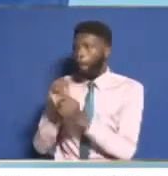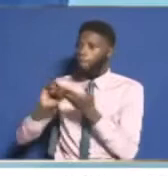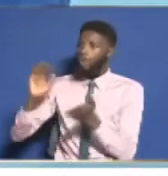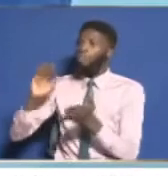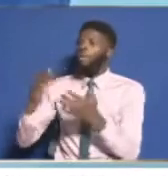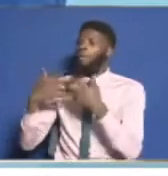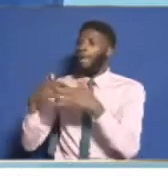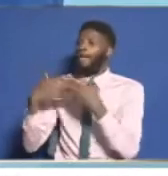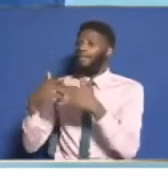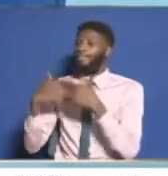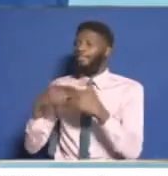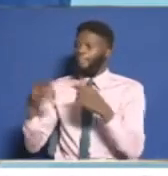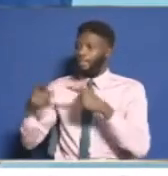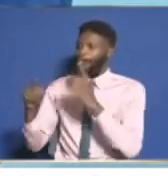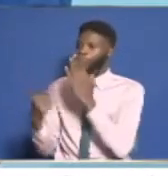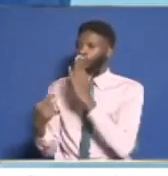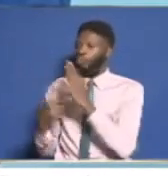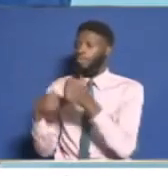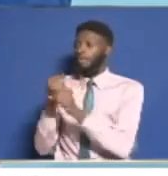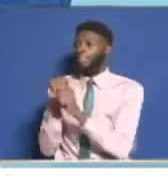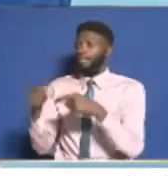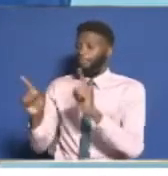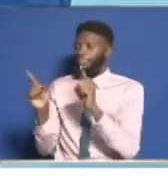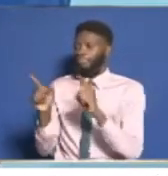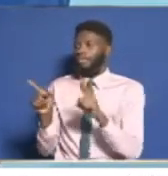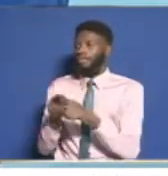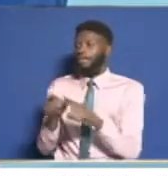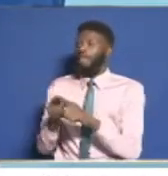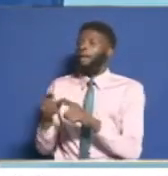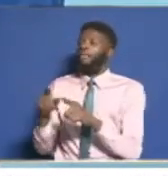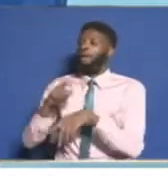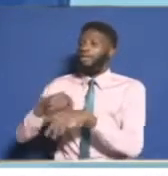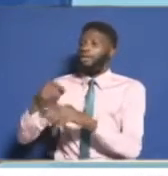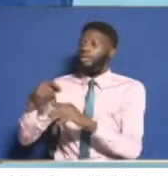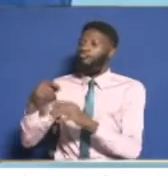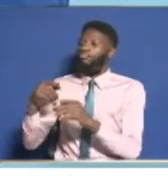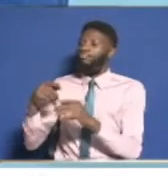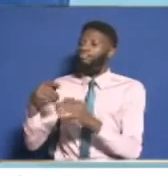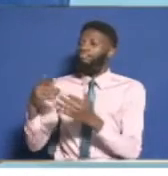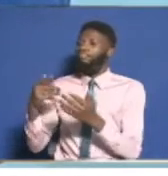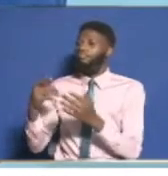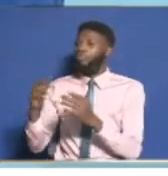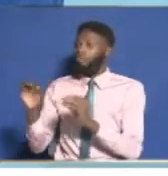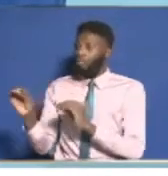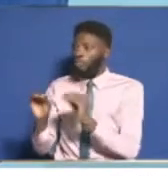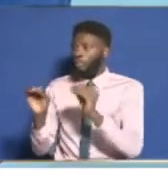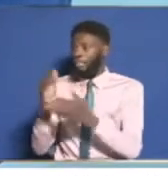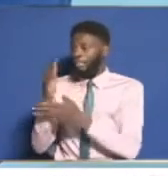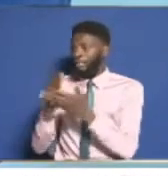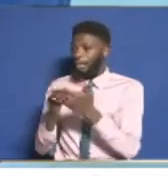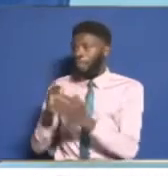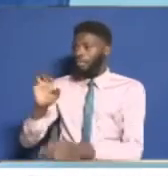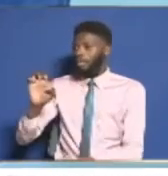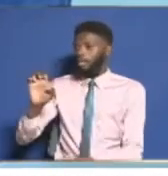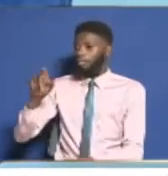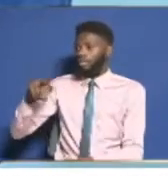Or even when you're talking about the production of apparel in the country, go to some of these